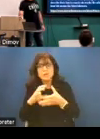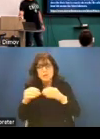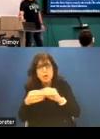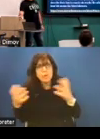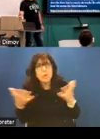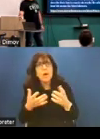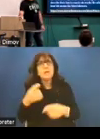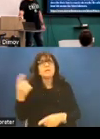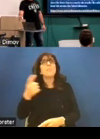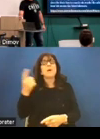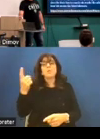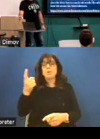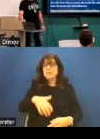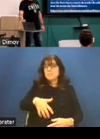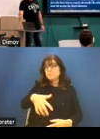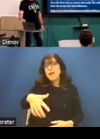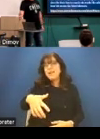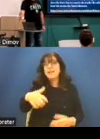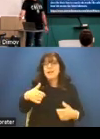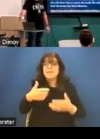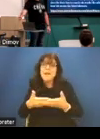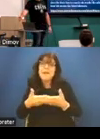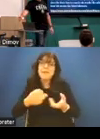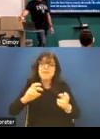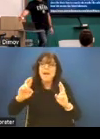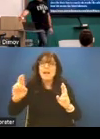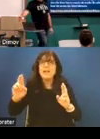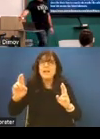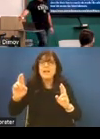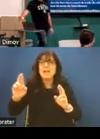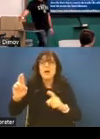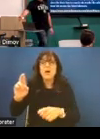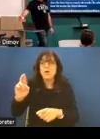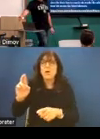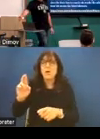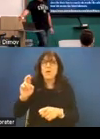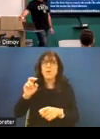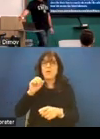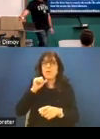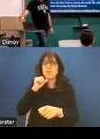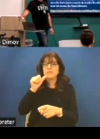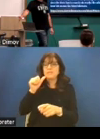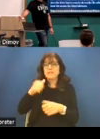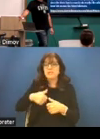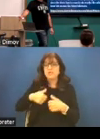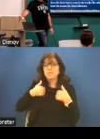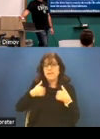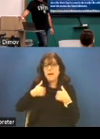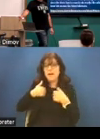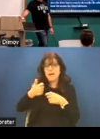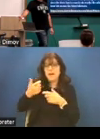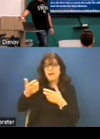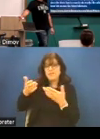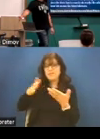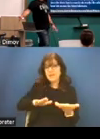Somebody was expecting a baby who was not. You're welcome. Didn't make it. Didn't make it. It